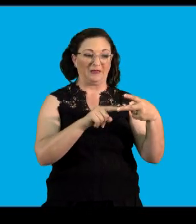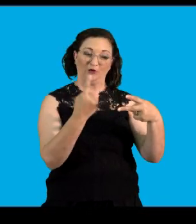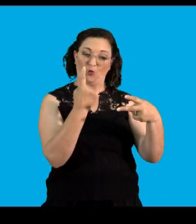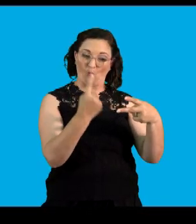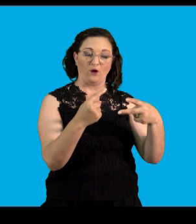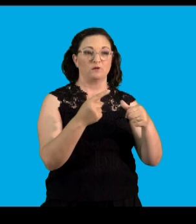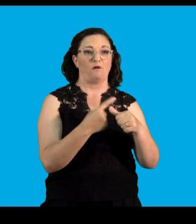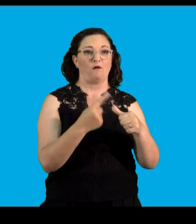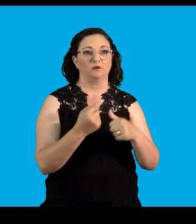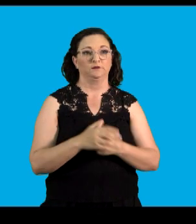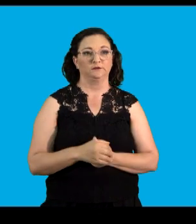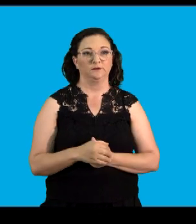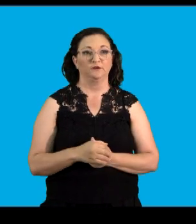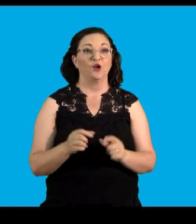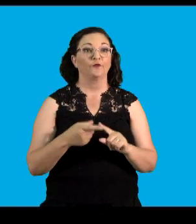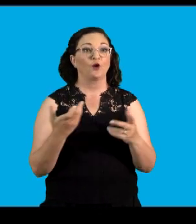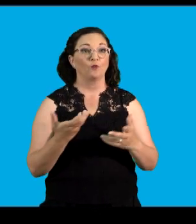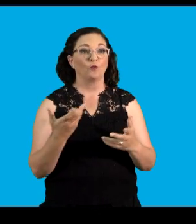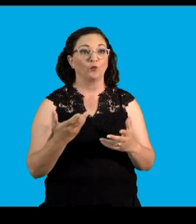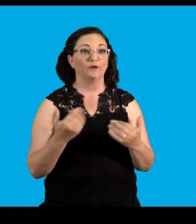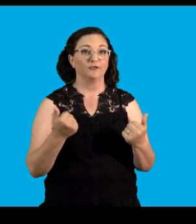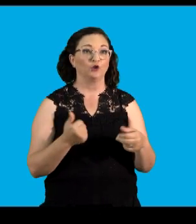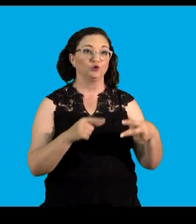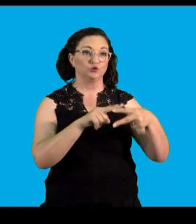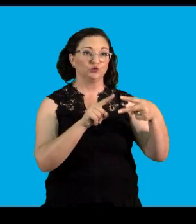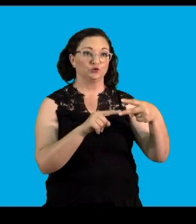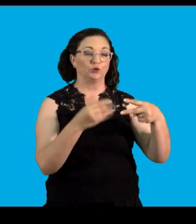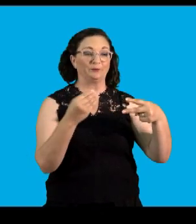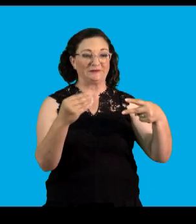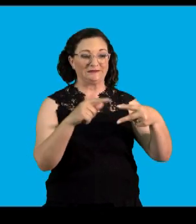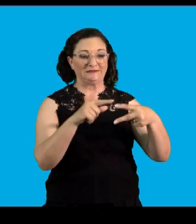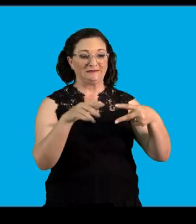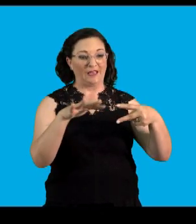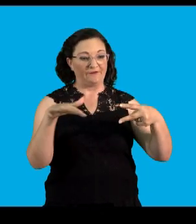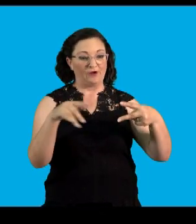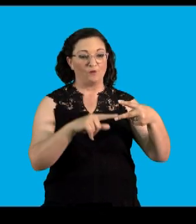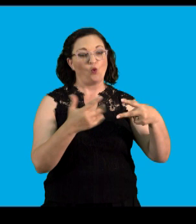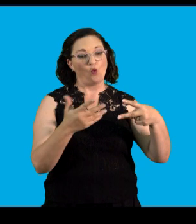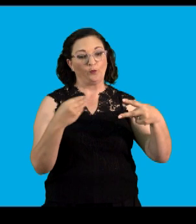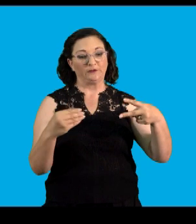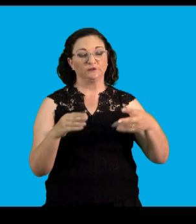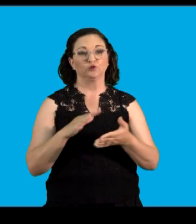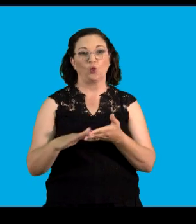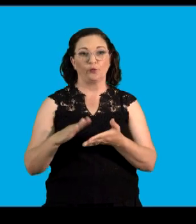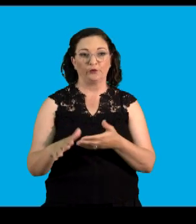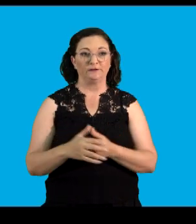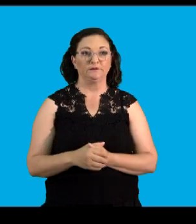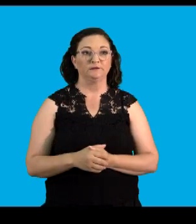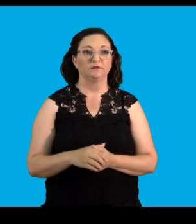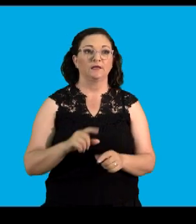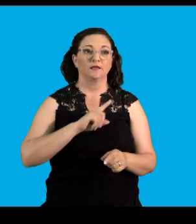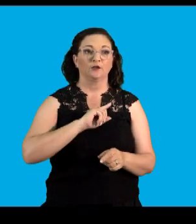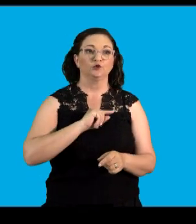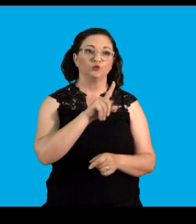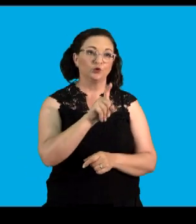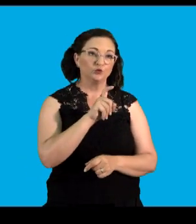answer 1. And these questions come from the 2 main topics, which is business environment and business operations. So for question 5,